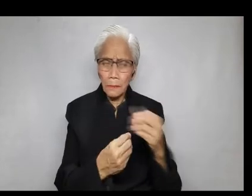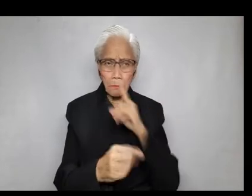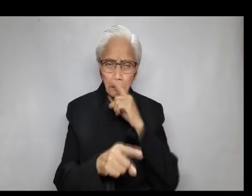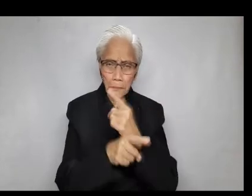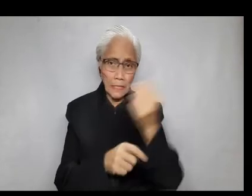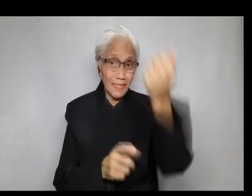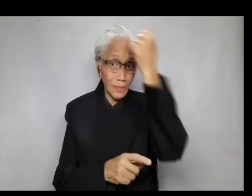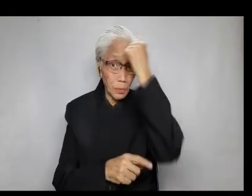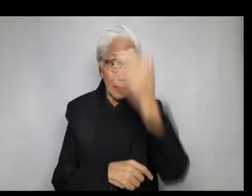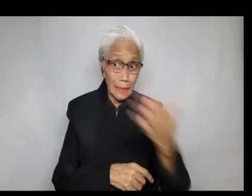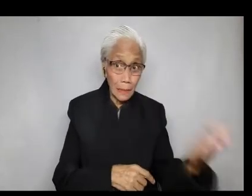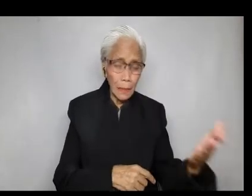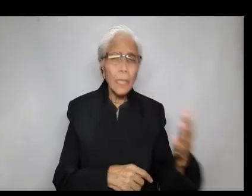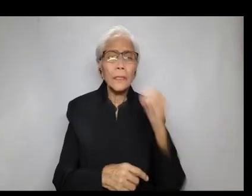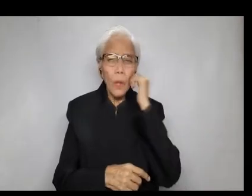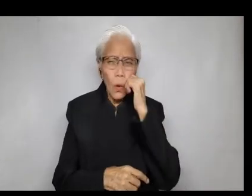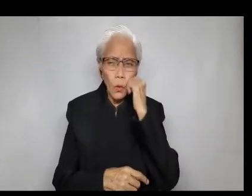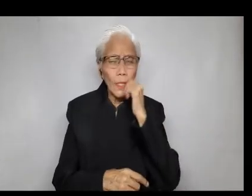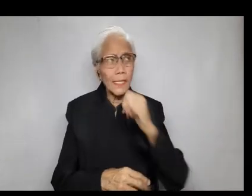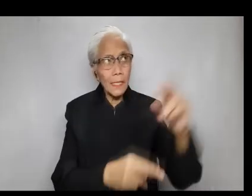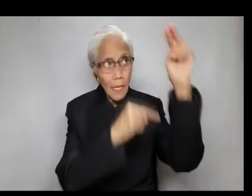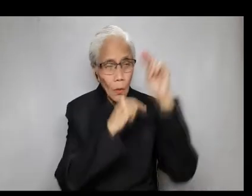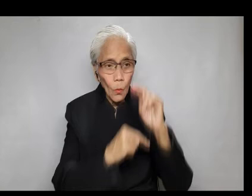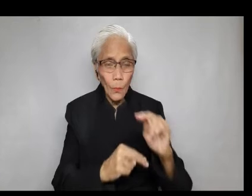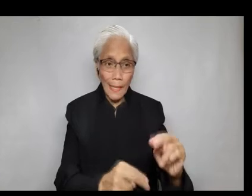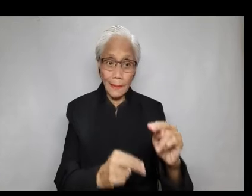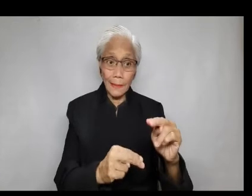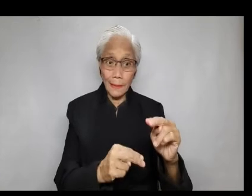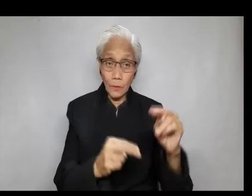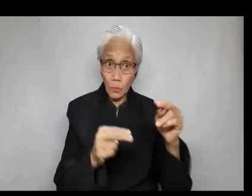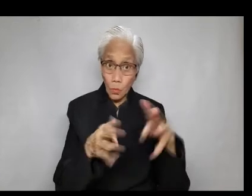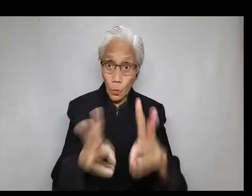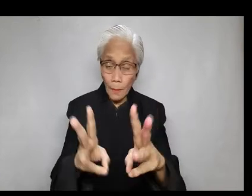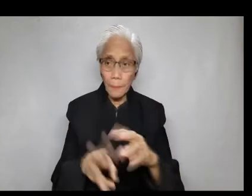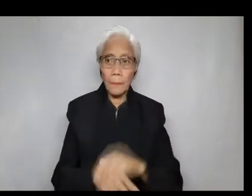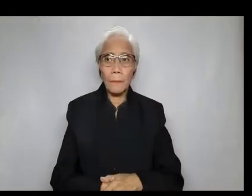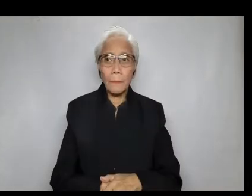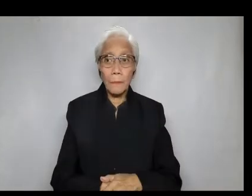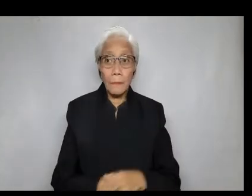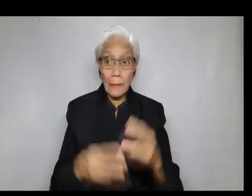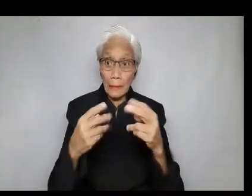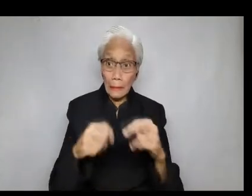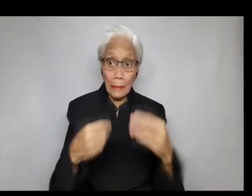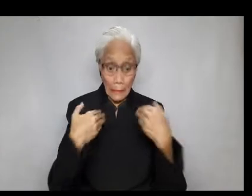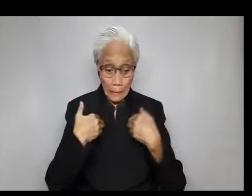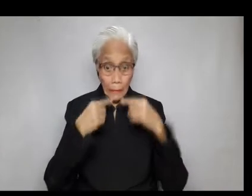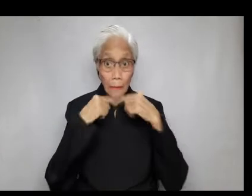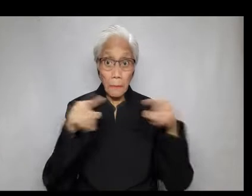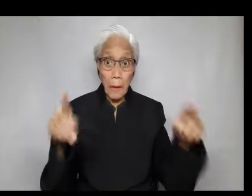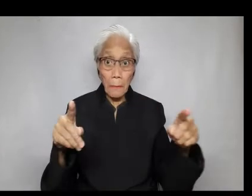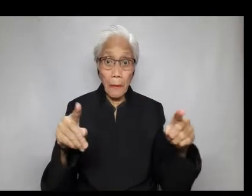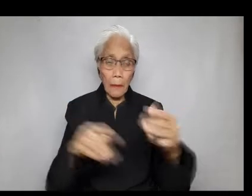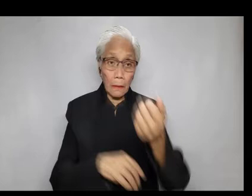does a thoroughly stupid thing, it is always from the noblest motives." While lying